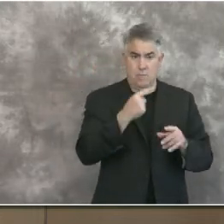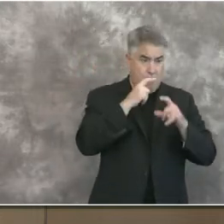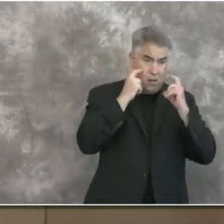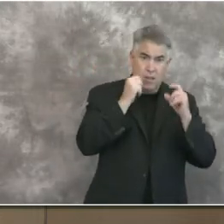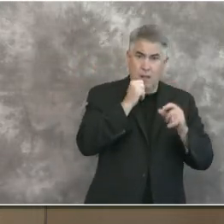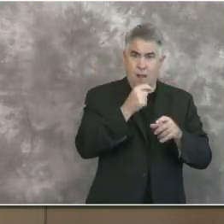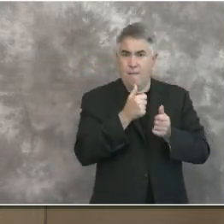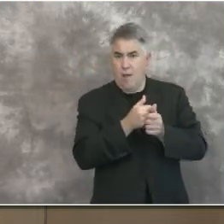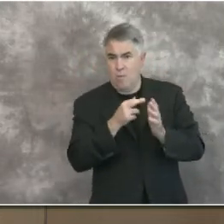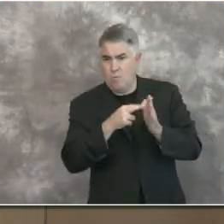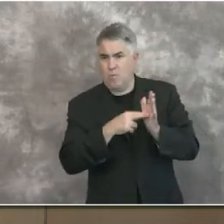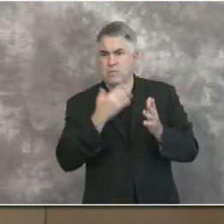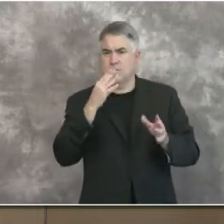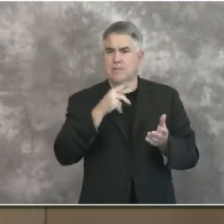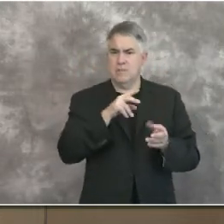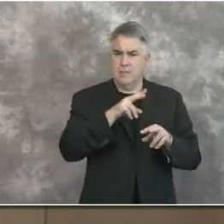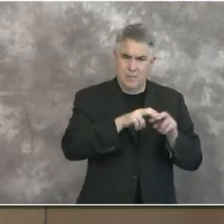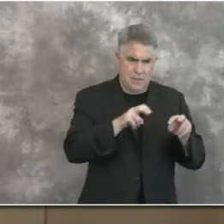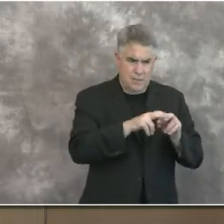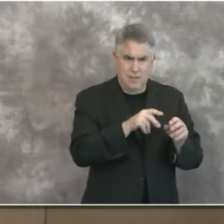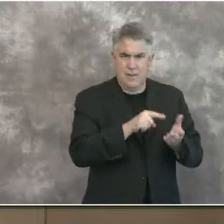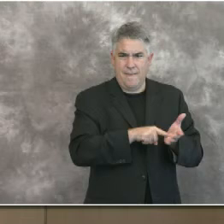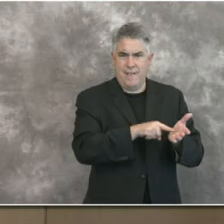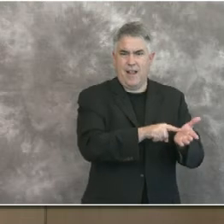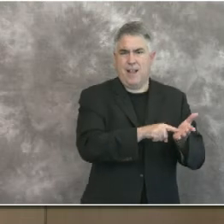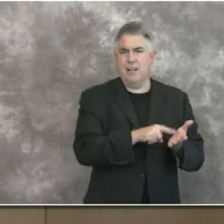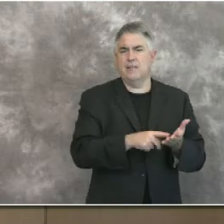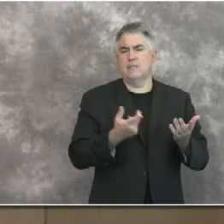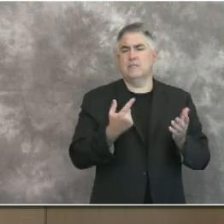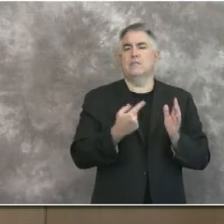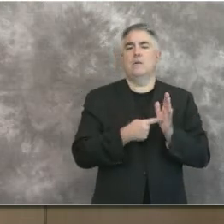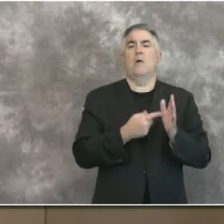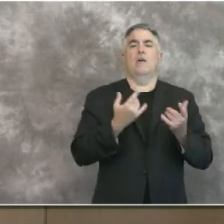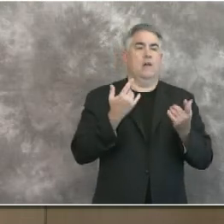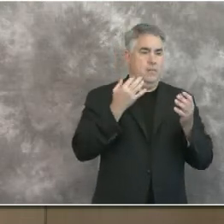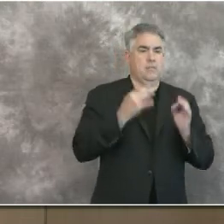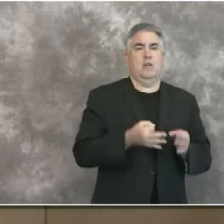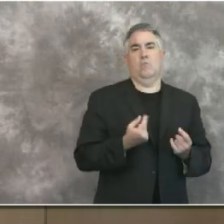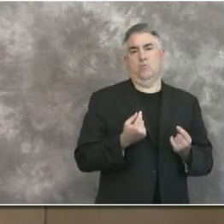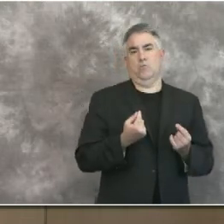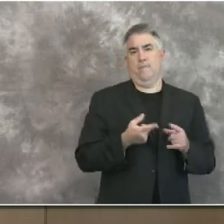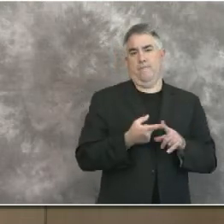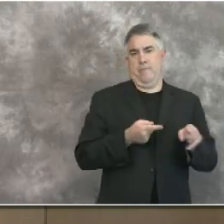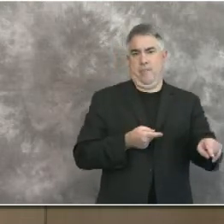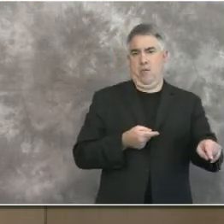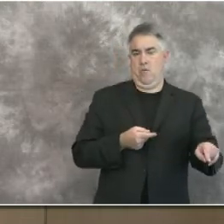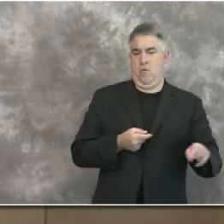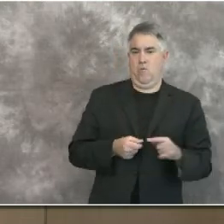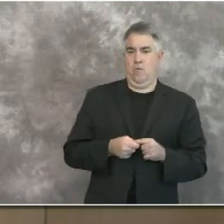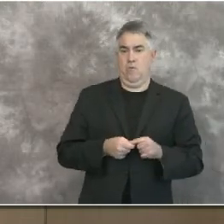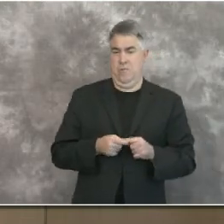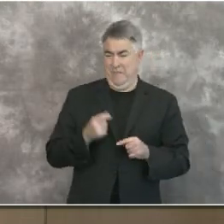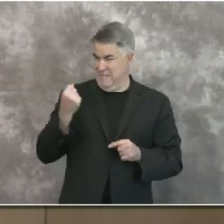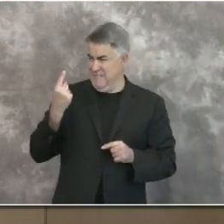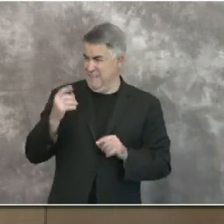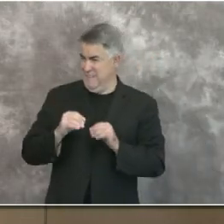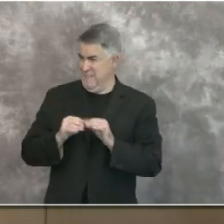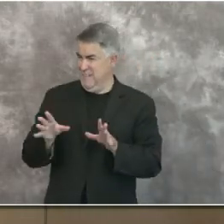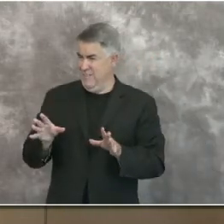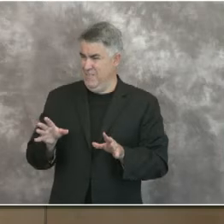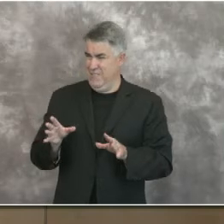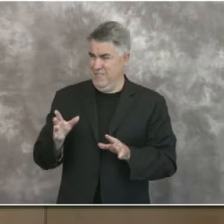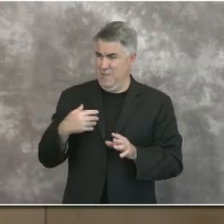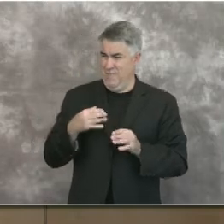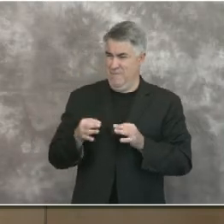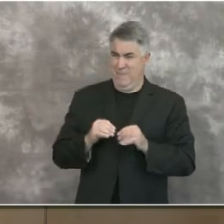data even further and decide what our actions would be. Does that help you understand the process further?